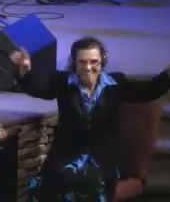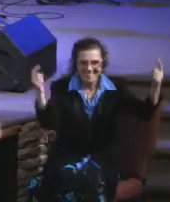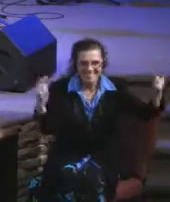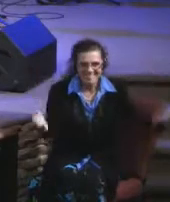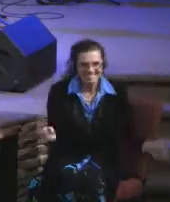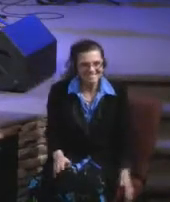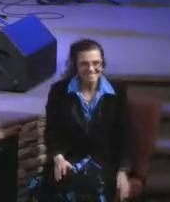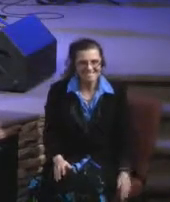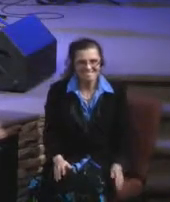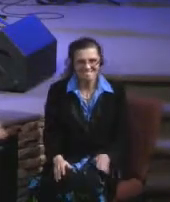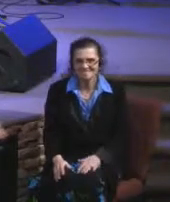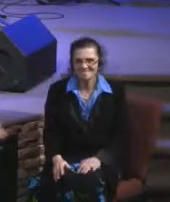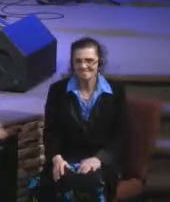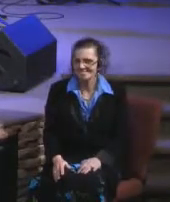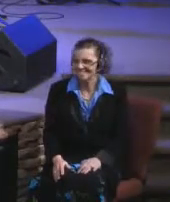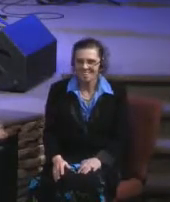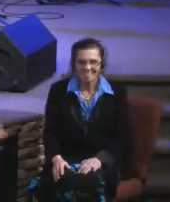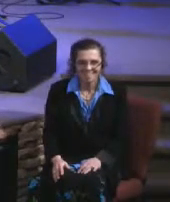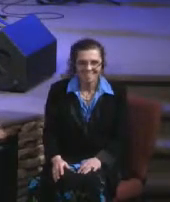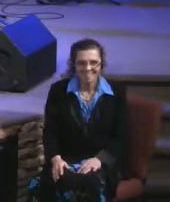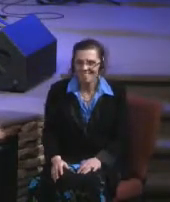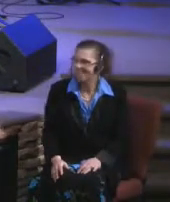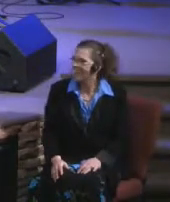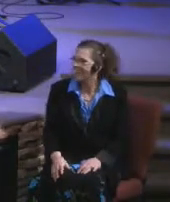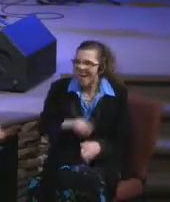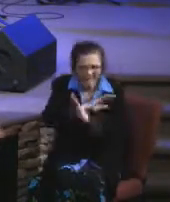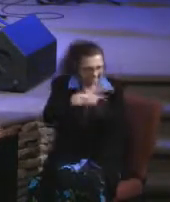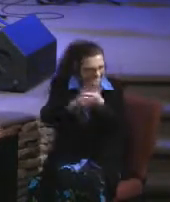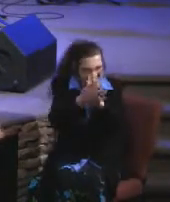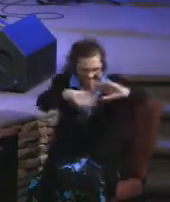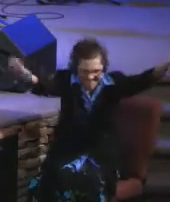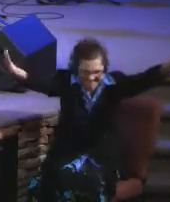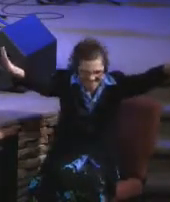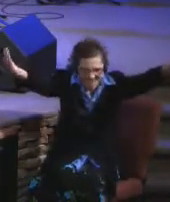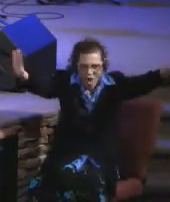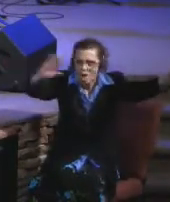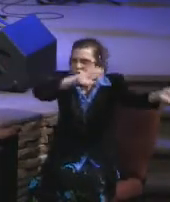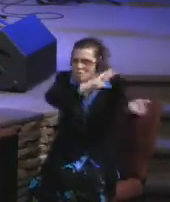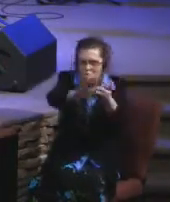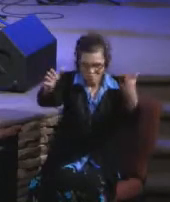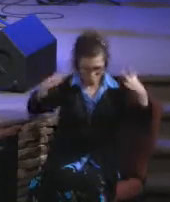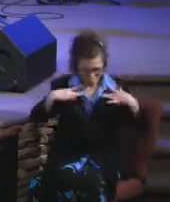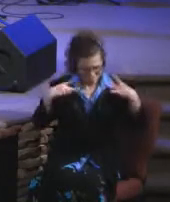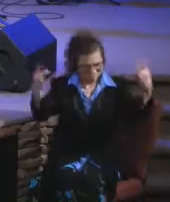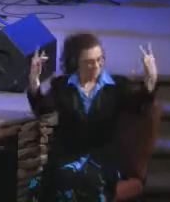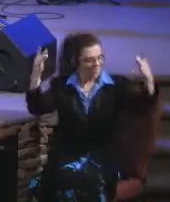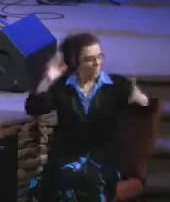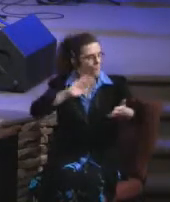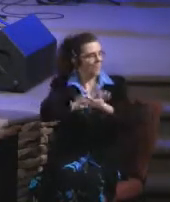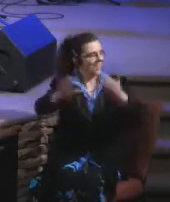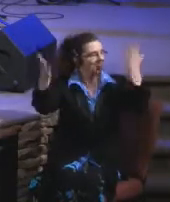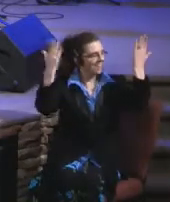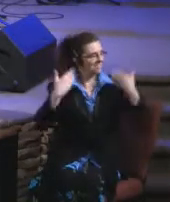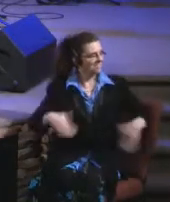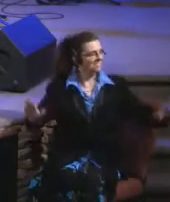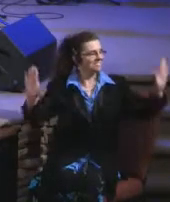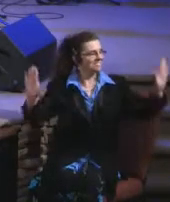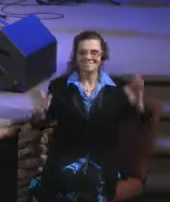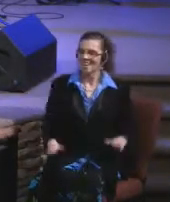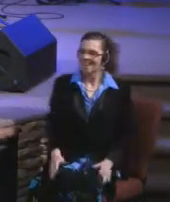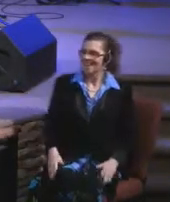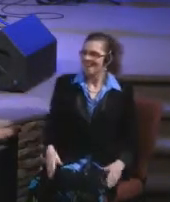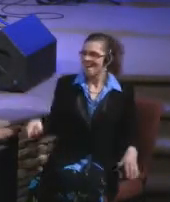sin in your life. Everything is gone. You are white. You are washed white. I know we hear it all the time. I get on my